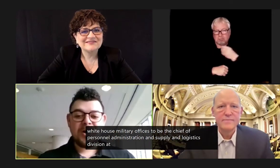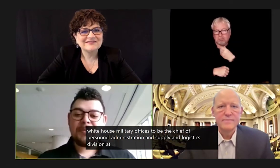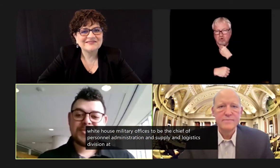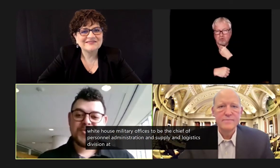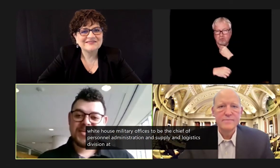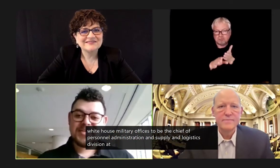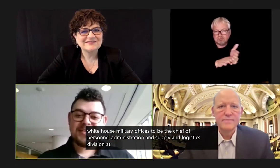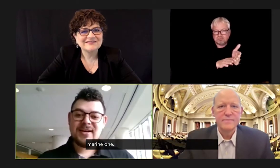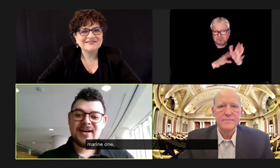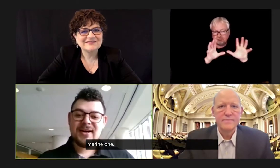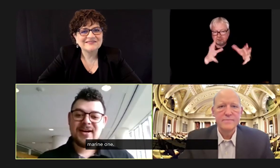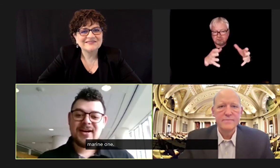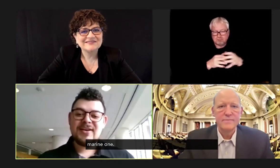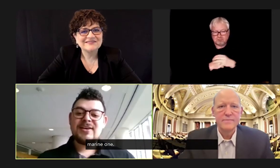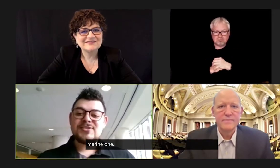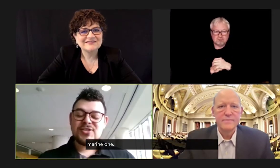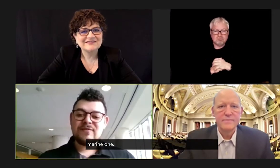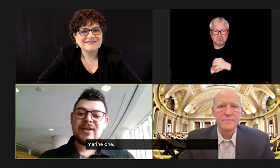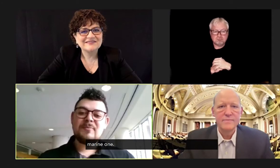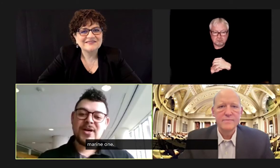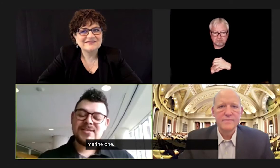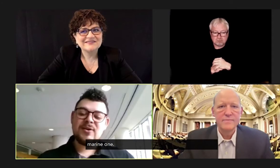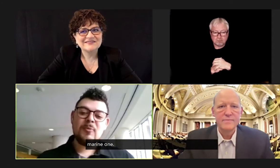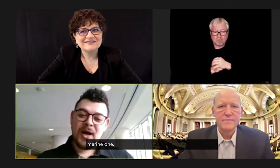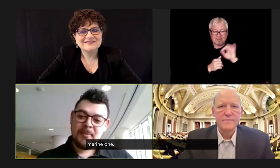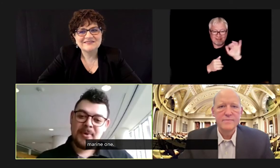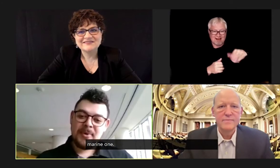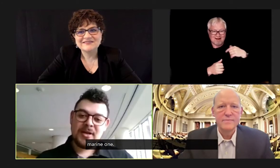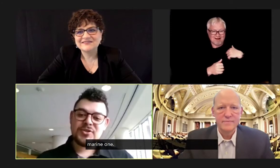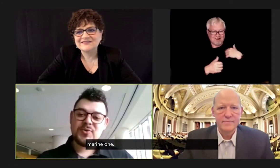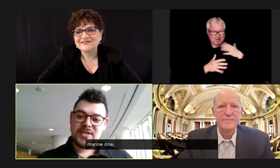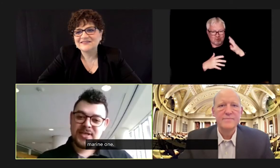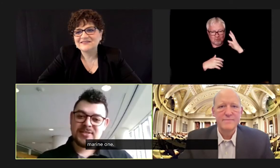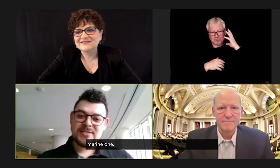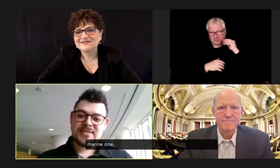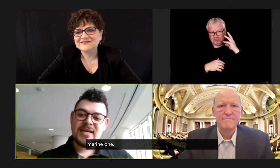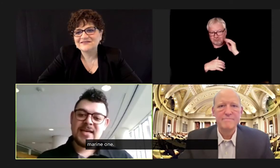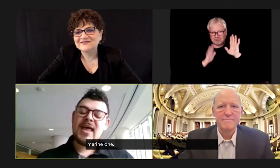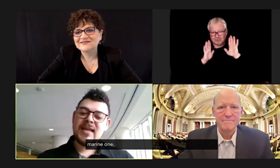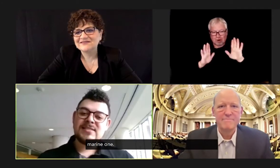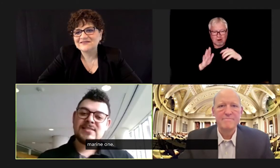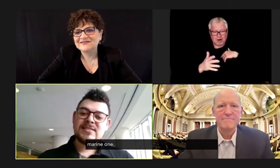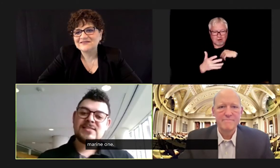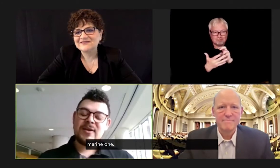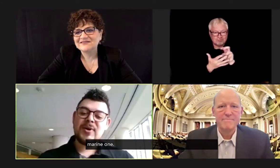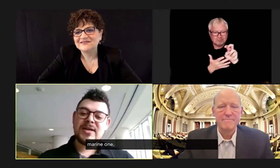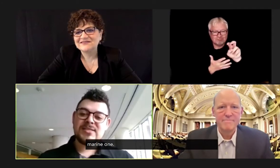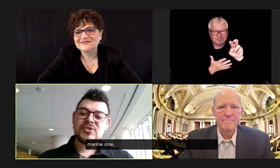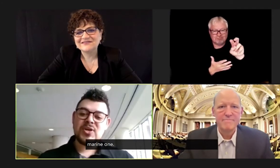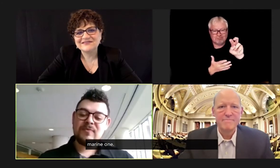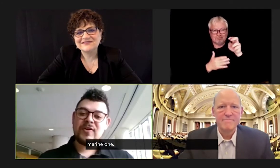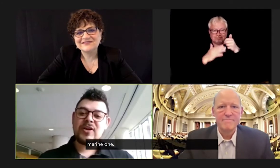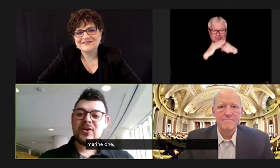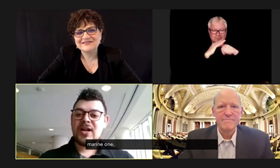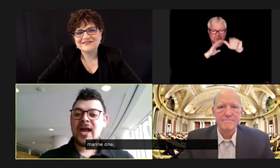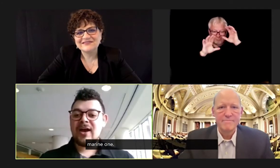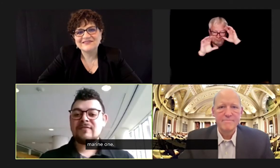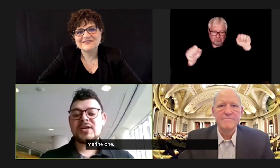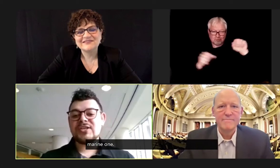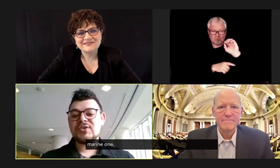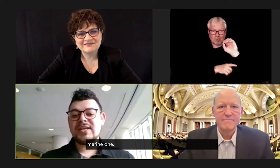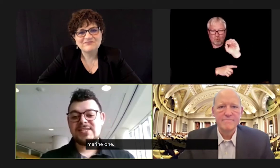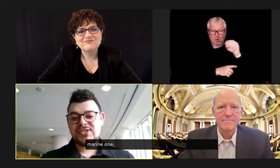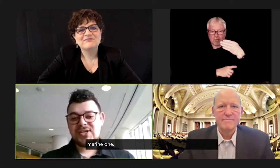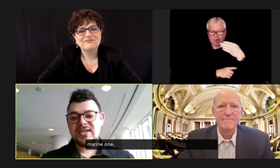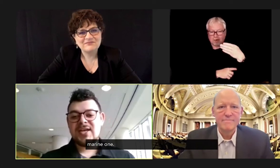incredible opportunity of serving President Obama for 2 years and then serving President Trump for 1.5 years